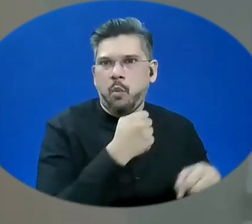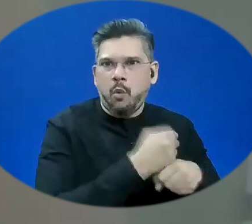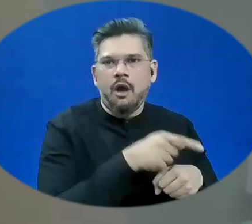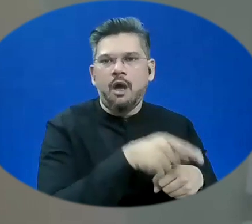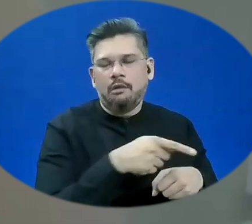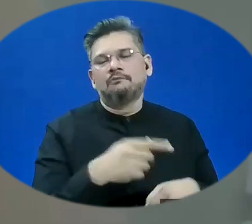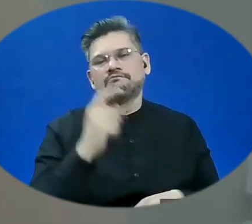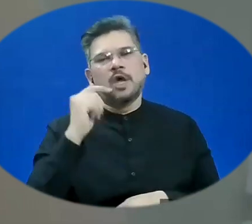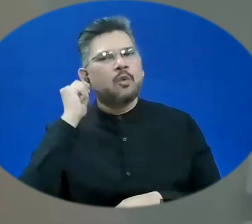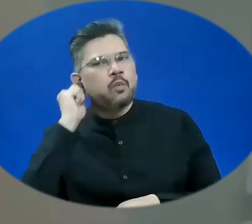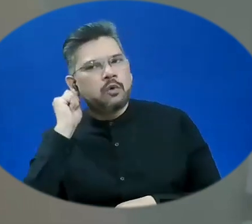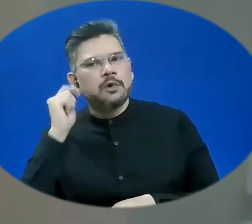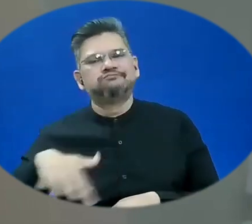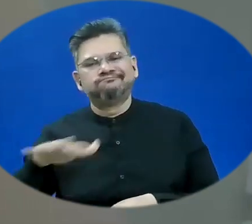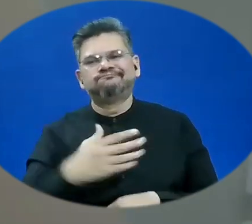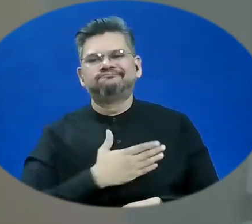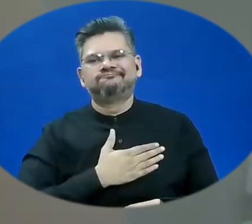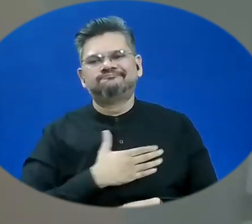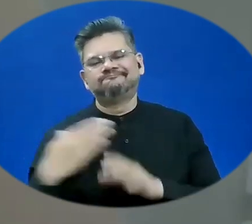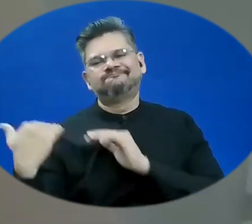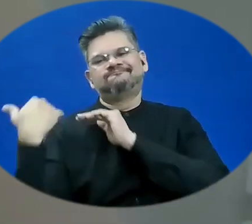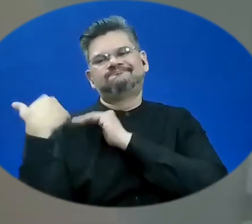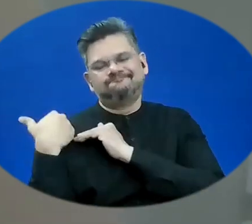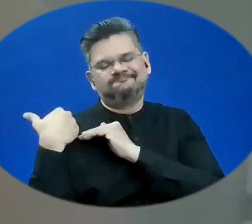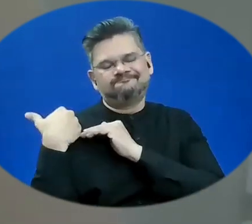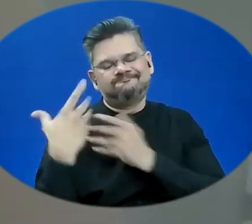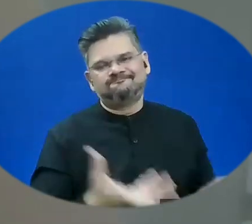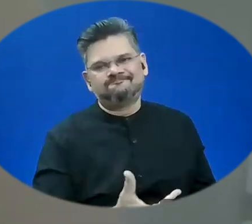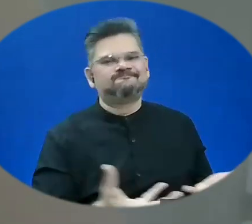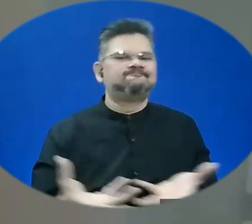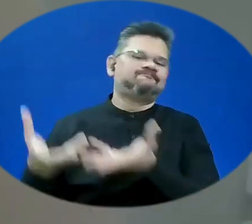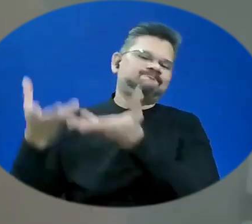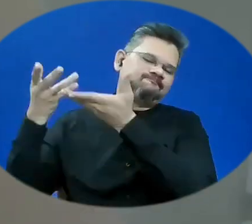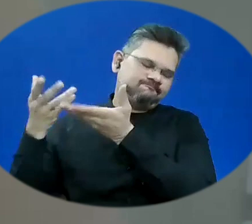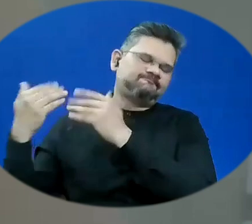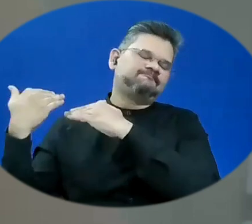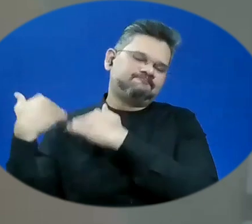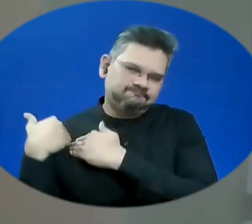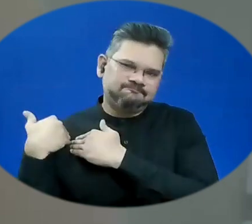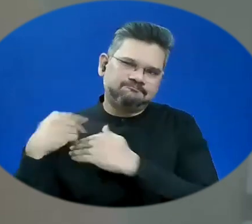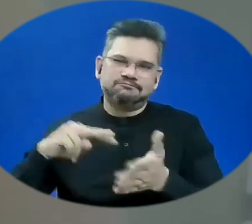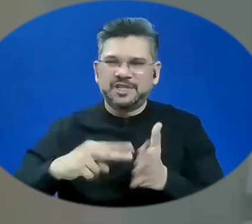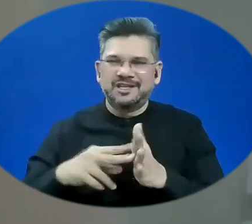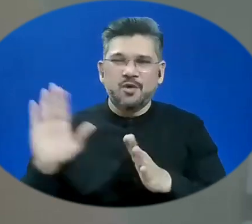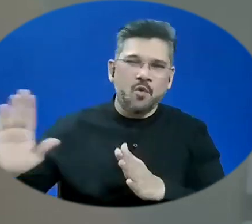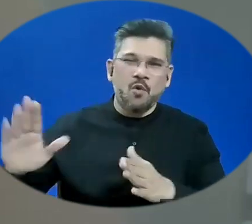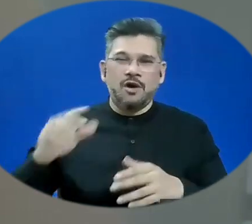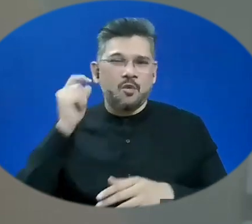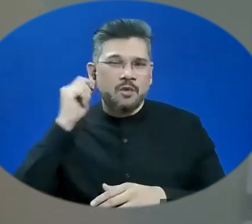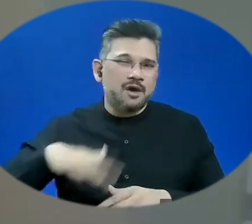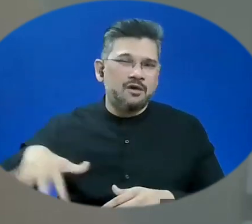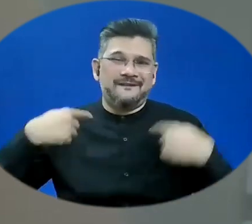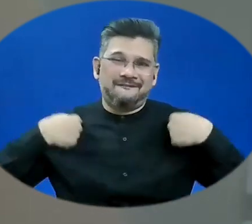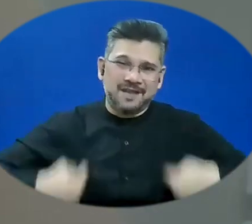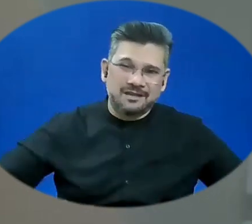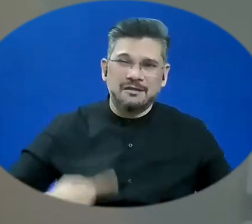duties. So this impacts very heavily on their physical health and also on their mental health. Caregiving is linked to